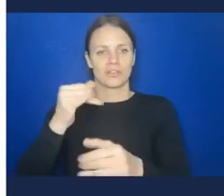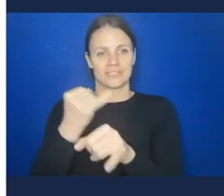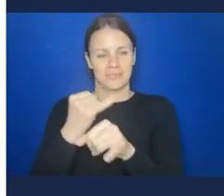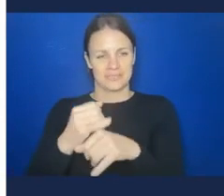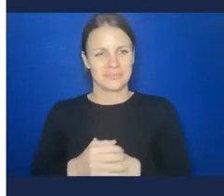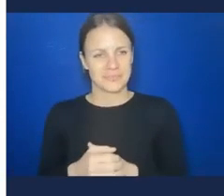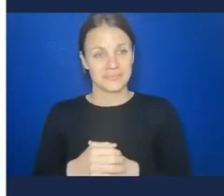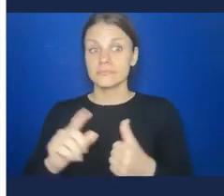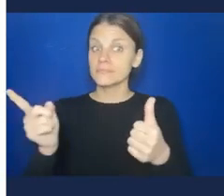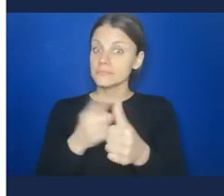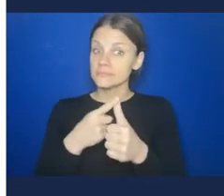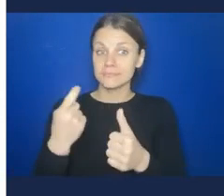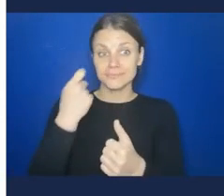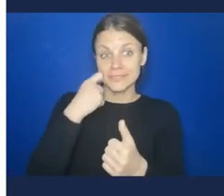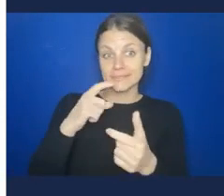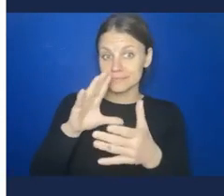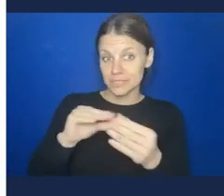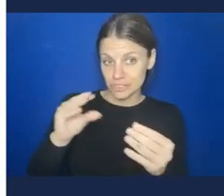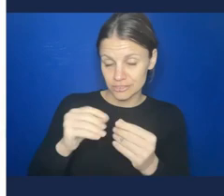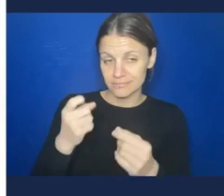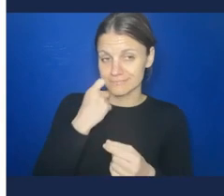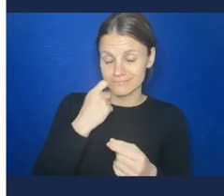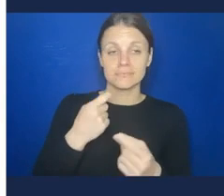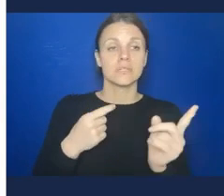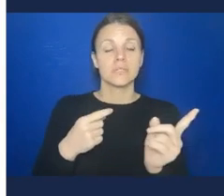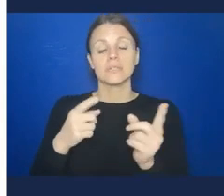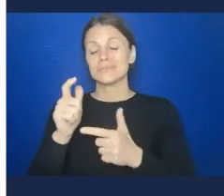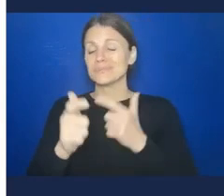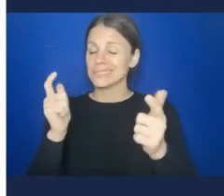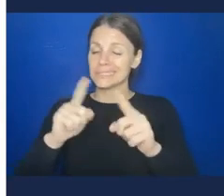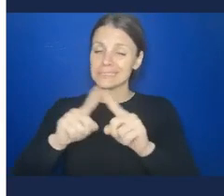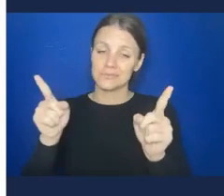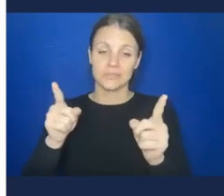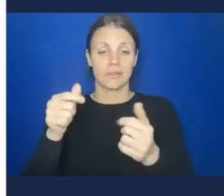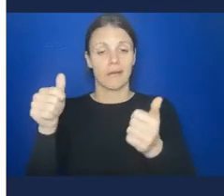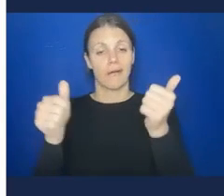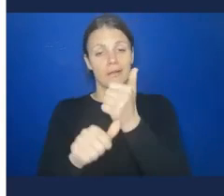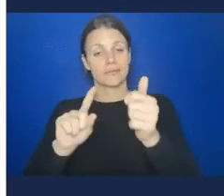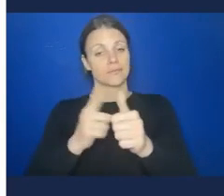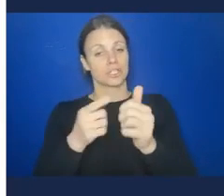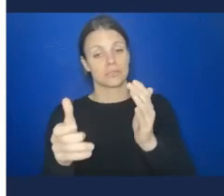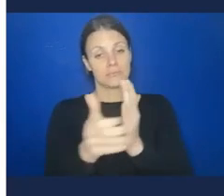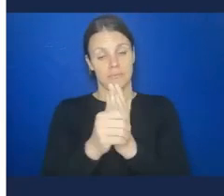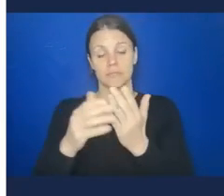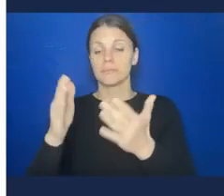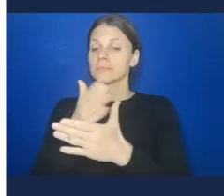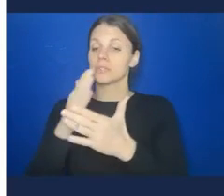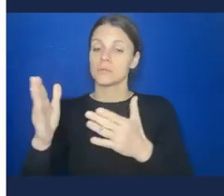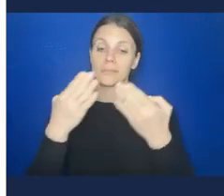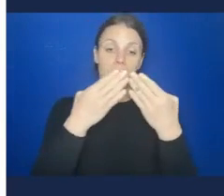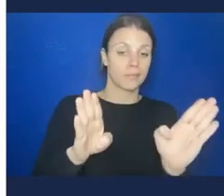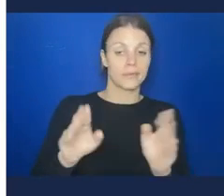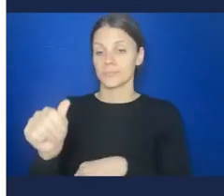The first one is something we just mentioned already, which is that there's a big difference under the First Amendment between public and private